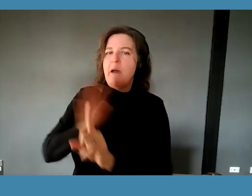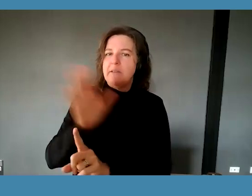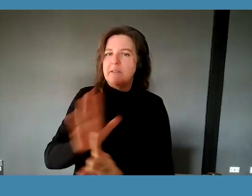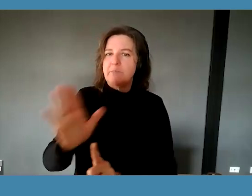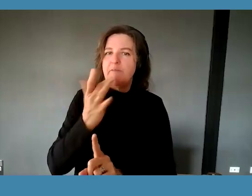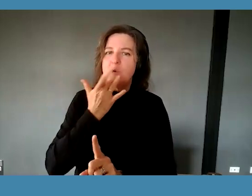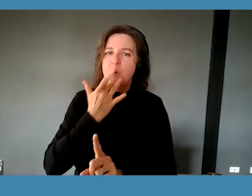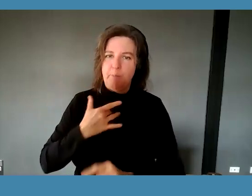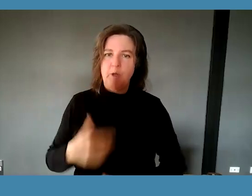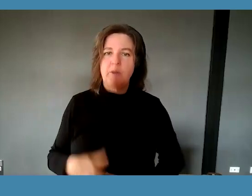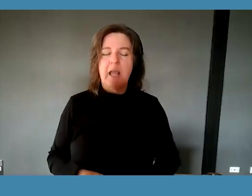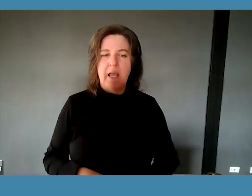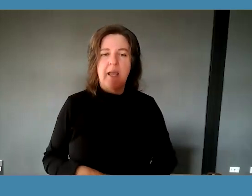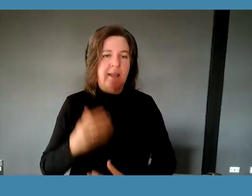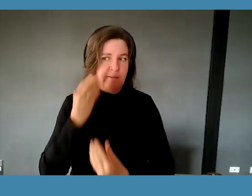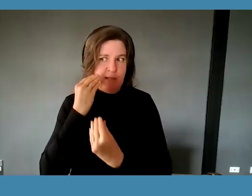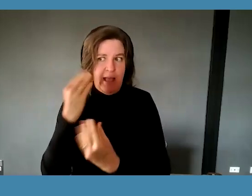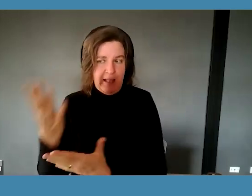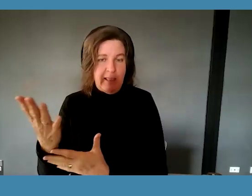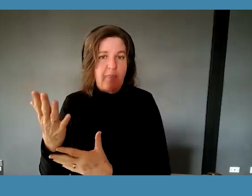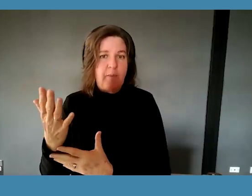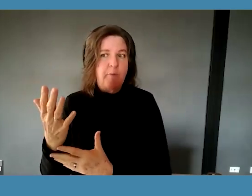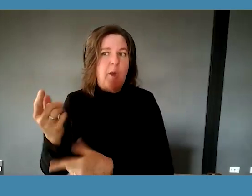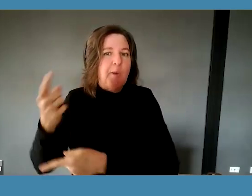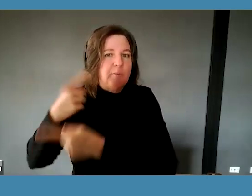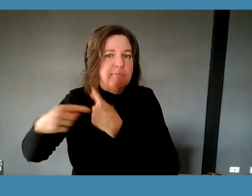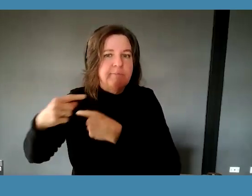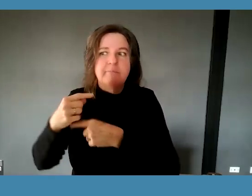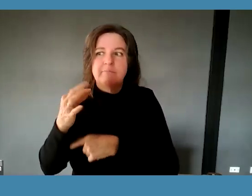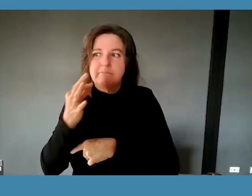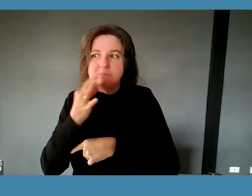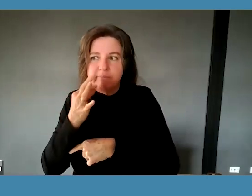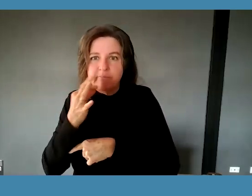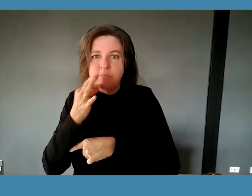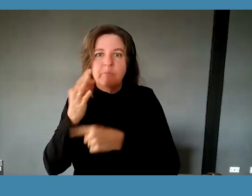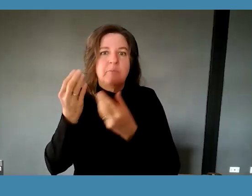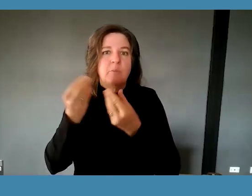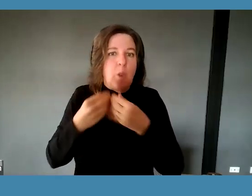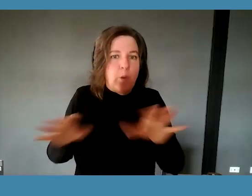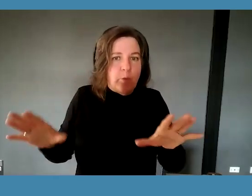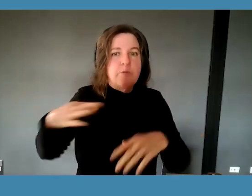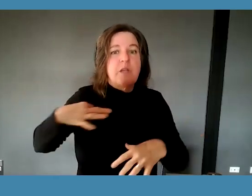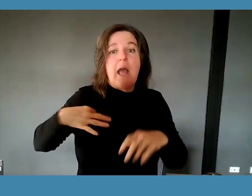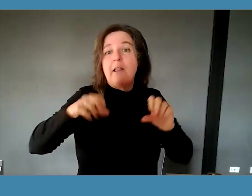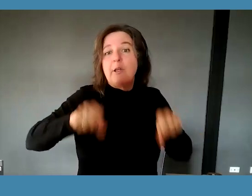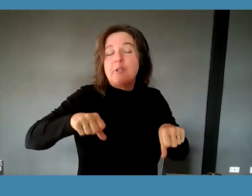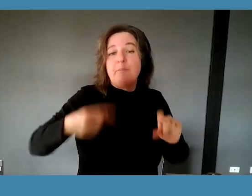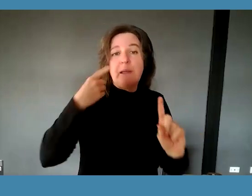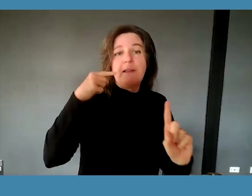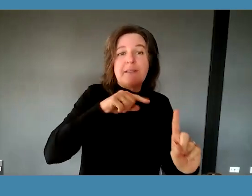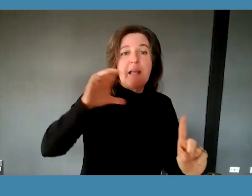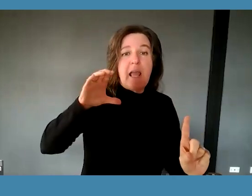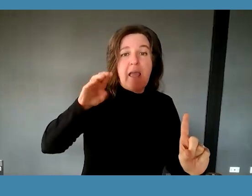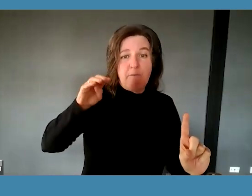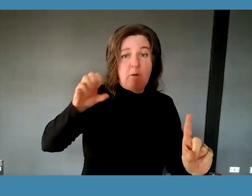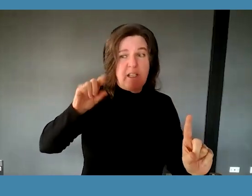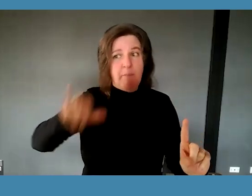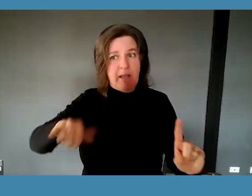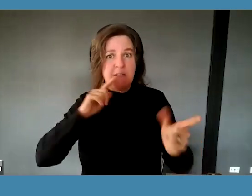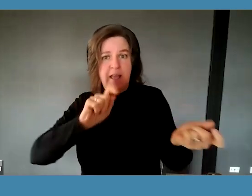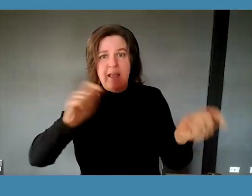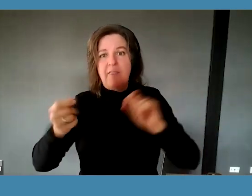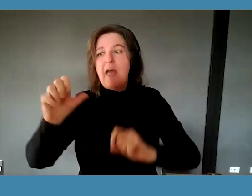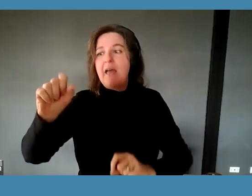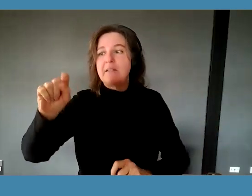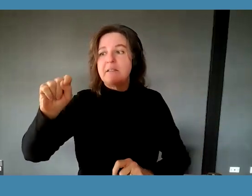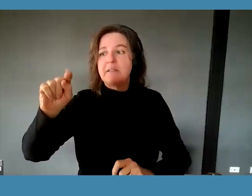and let them know you're coming up on losing eligibility. That's you change in status, you know, you're going to lose your caregivers,